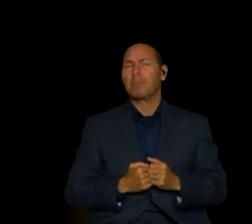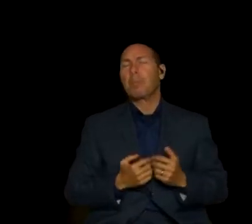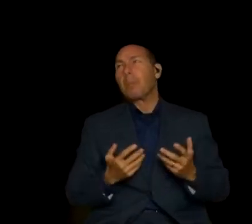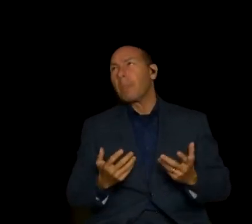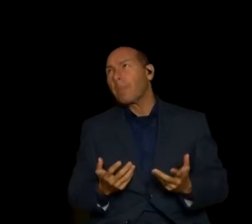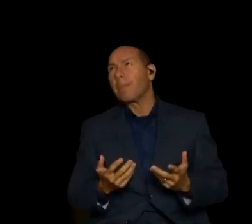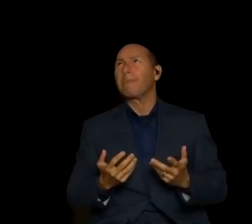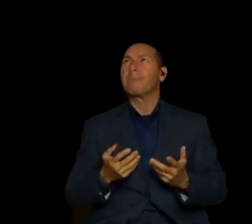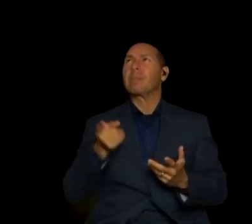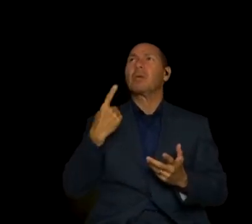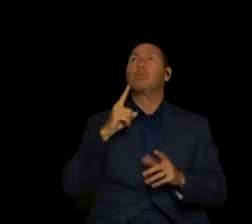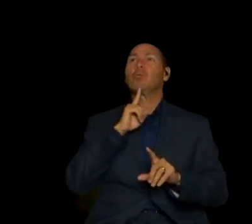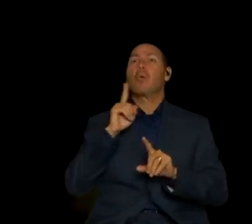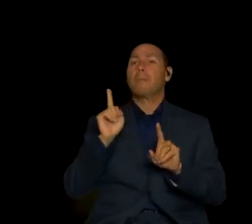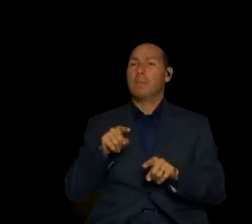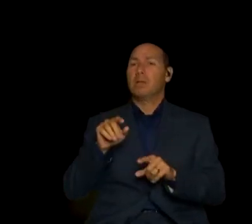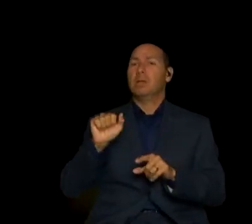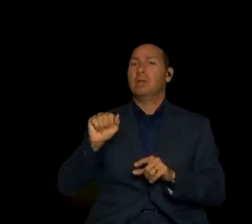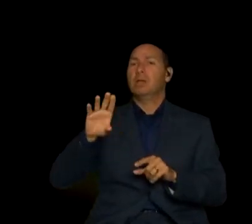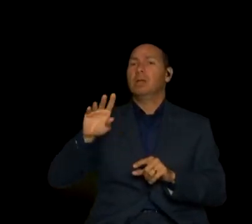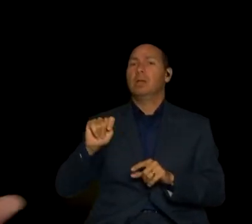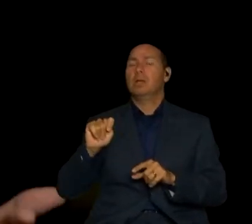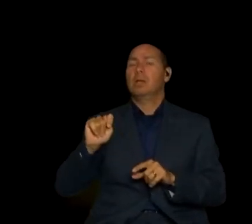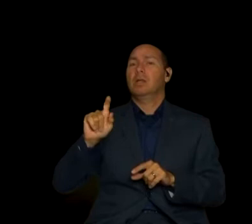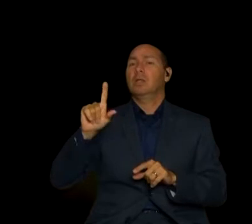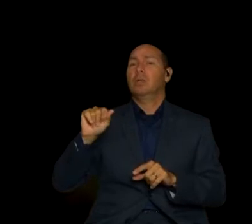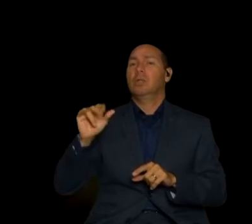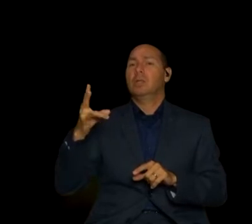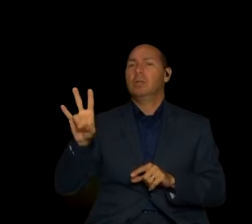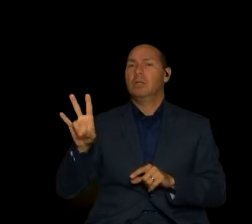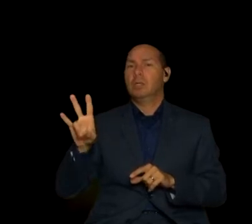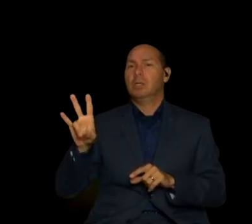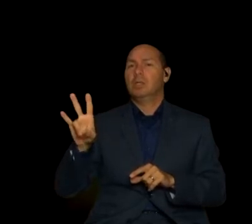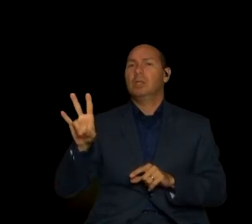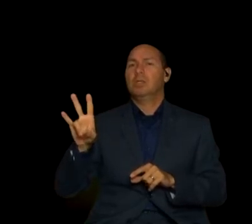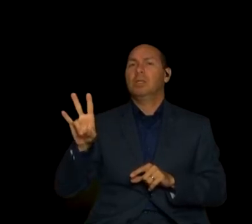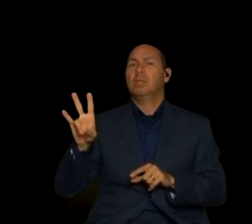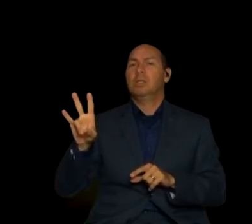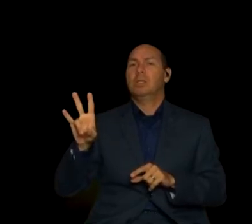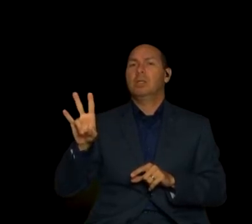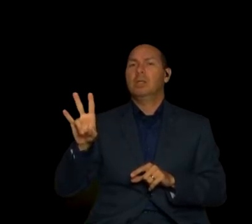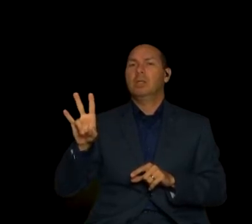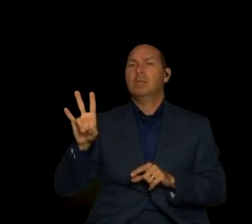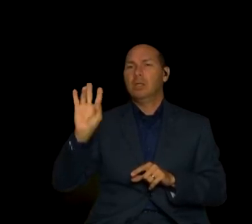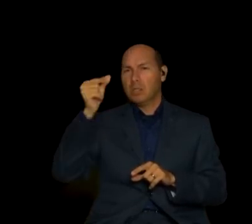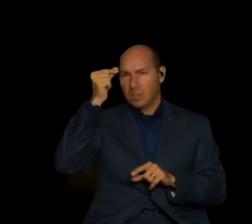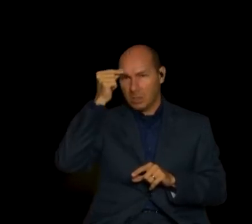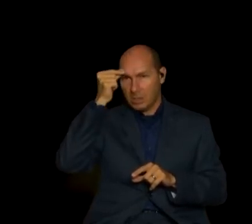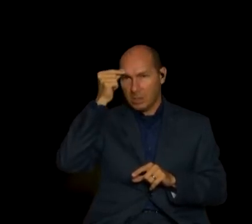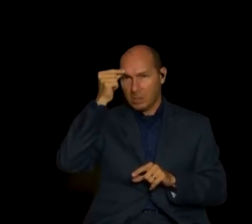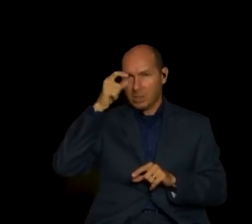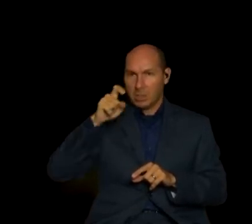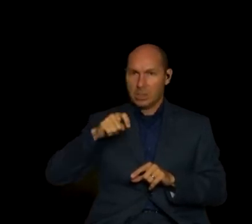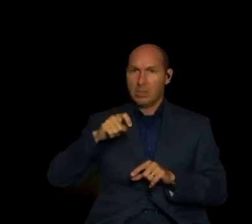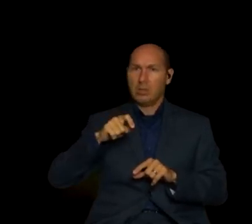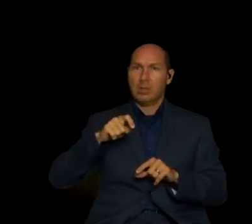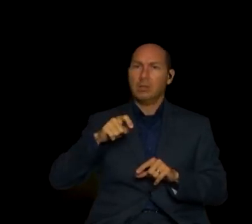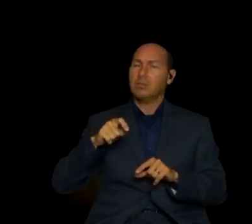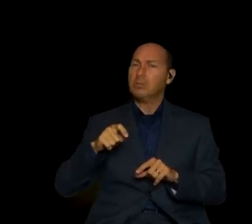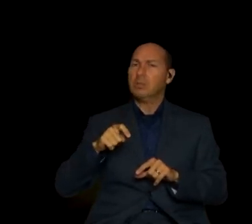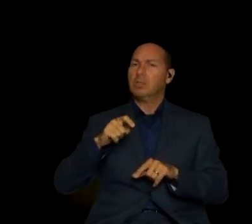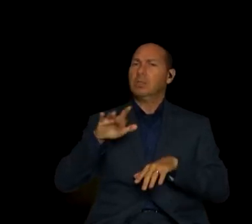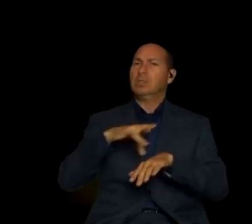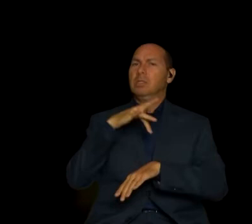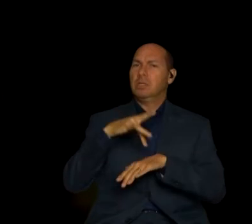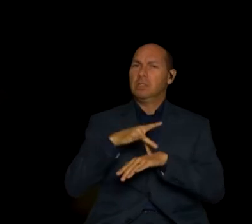One of the mandates of Act 8, 2017 is precisely that. The government should centralize